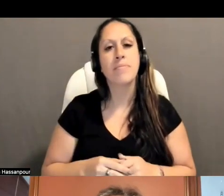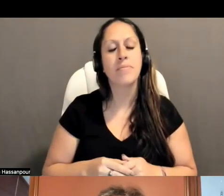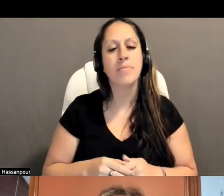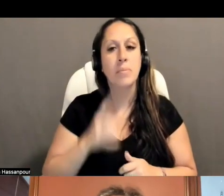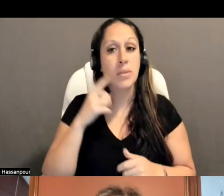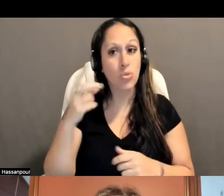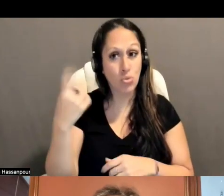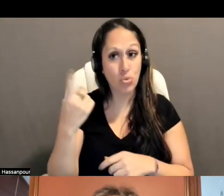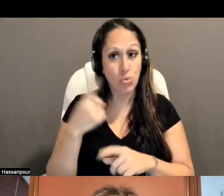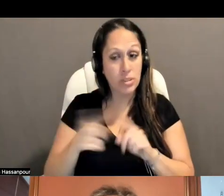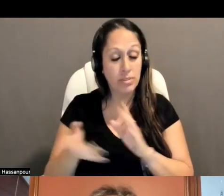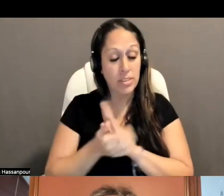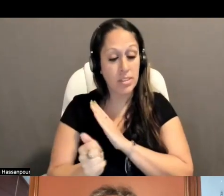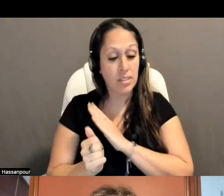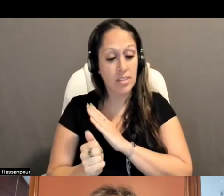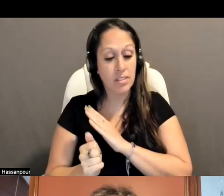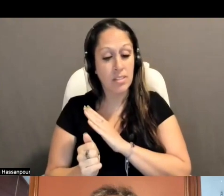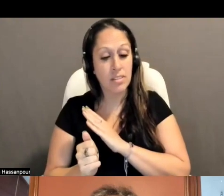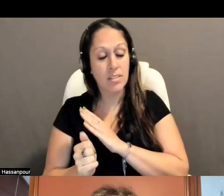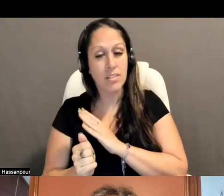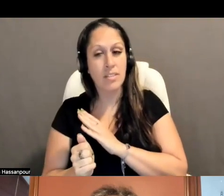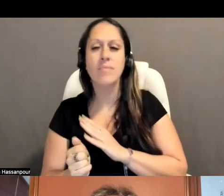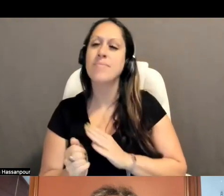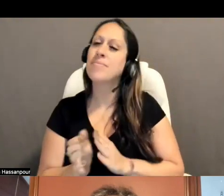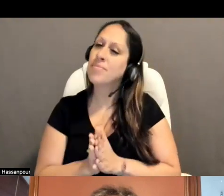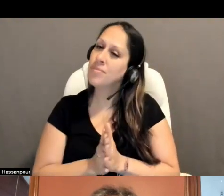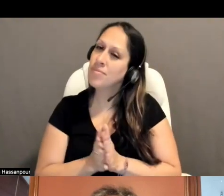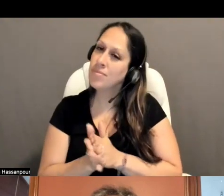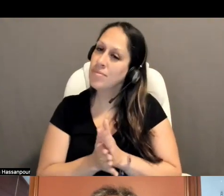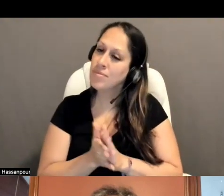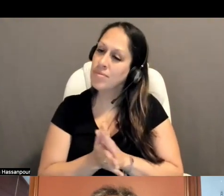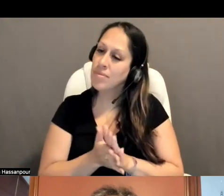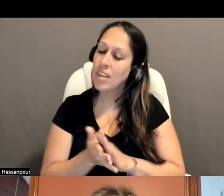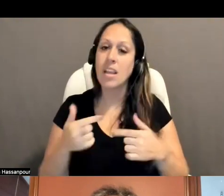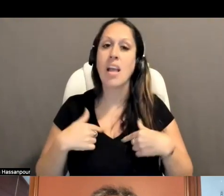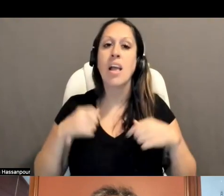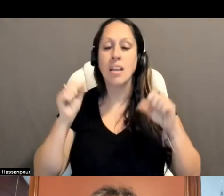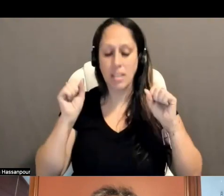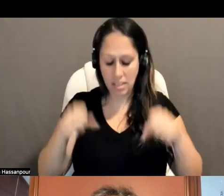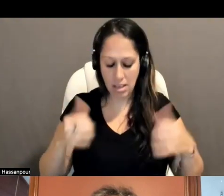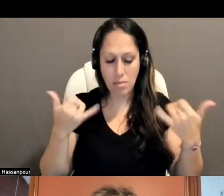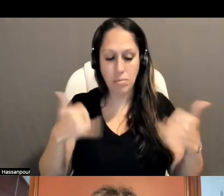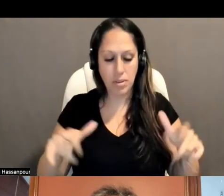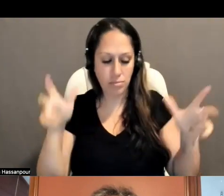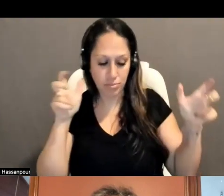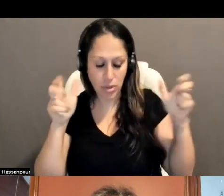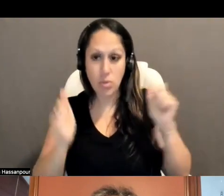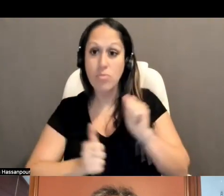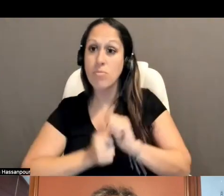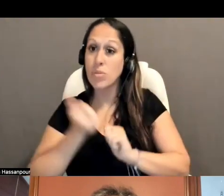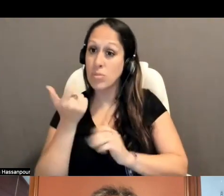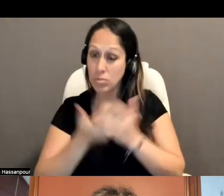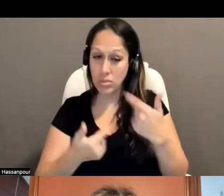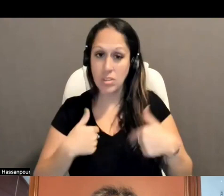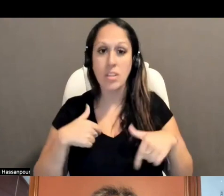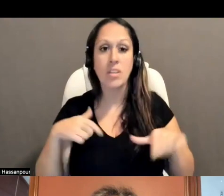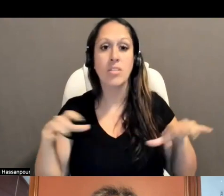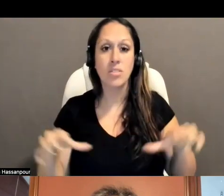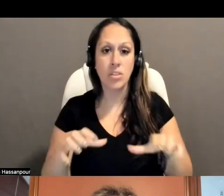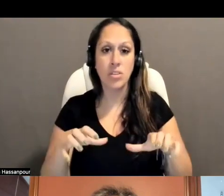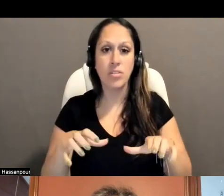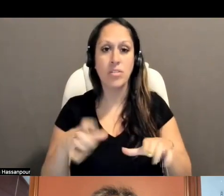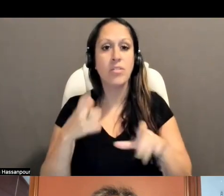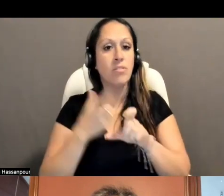they're two different skills. I uh, can play by ear. In fact, most of what I do is